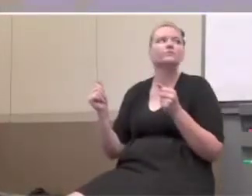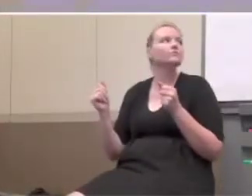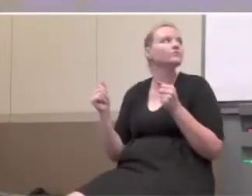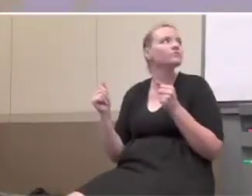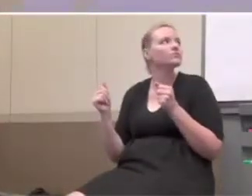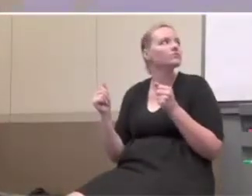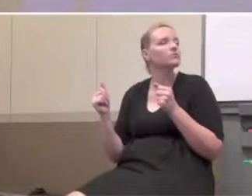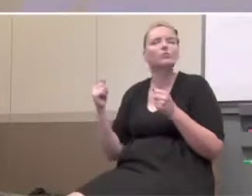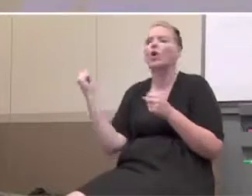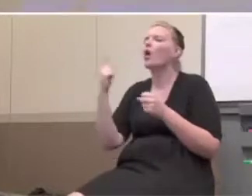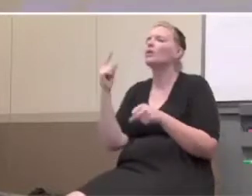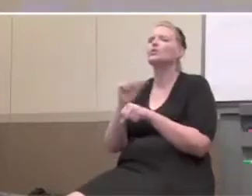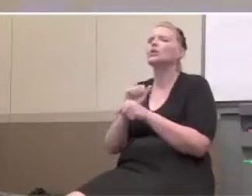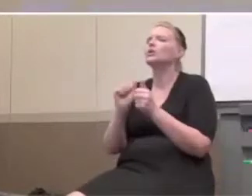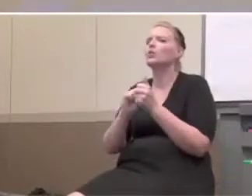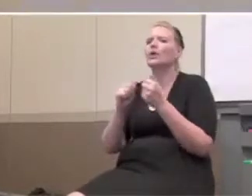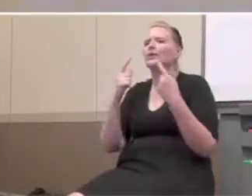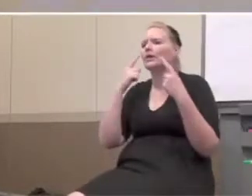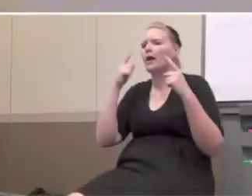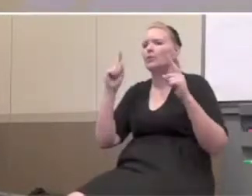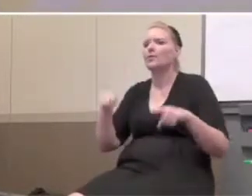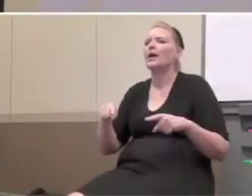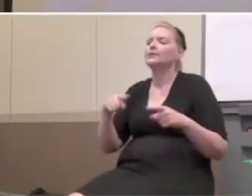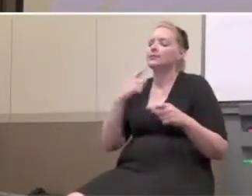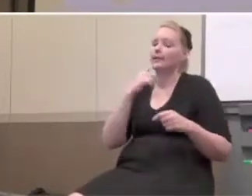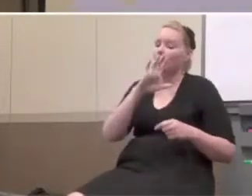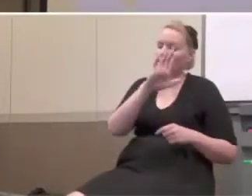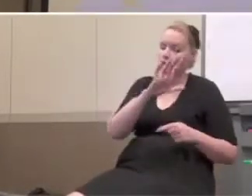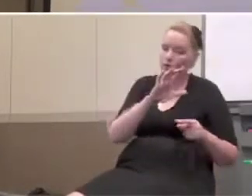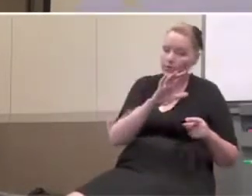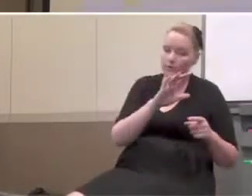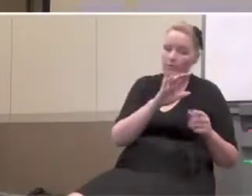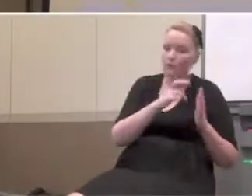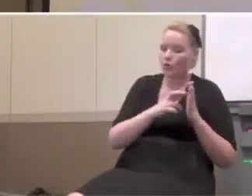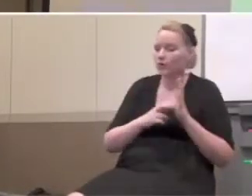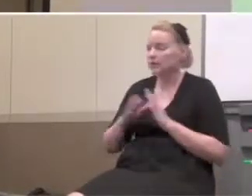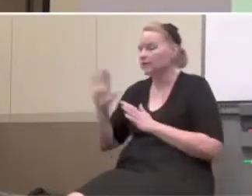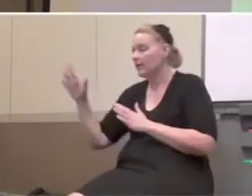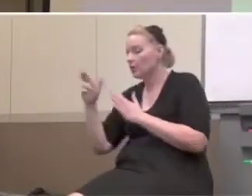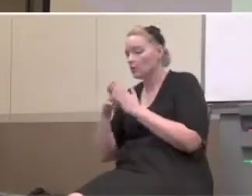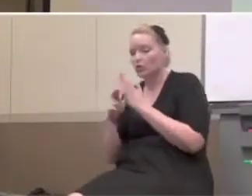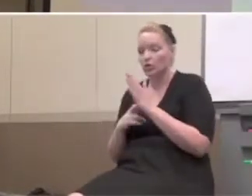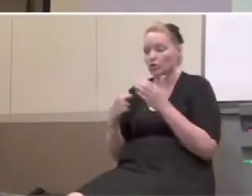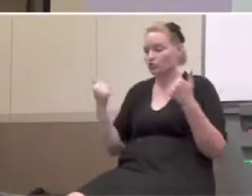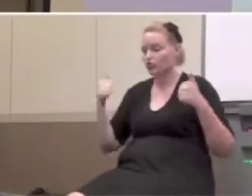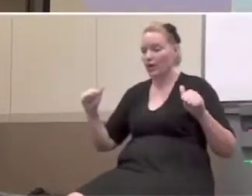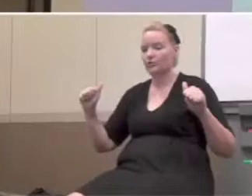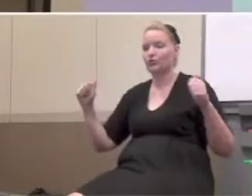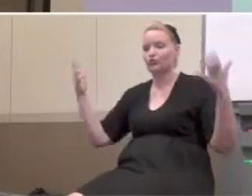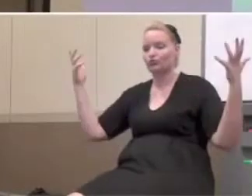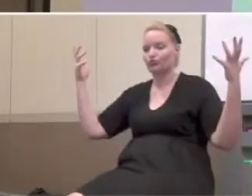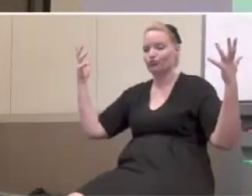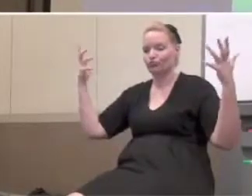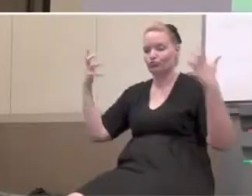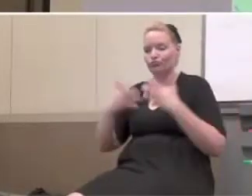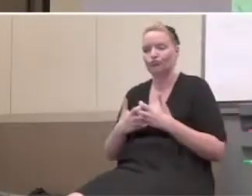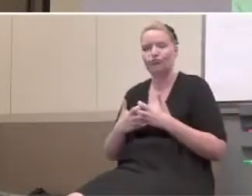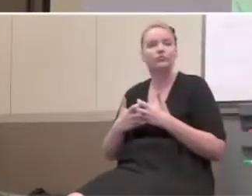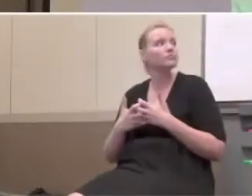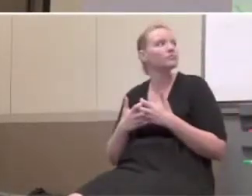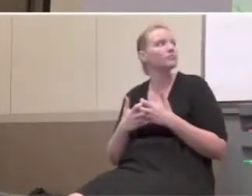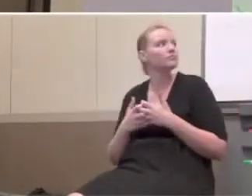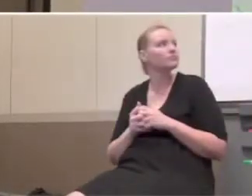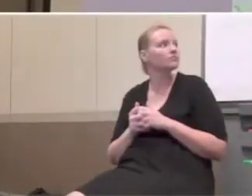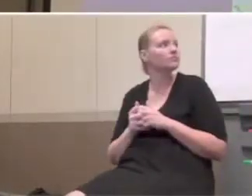to compromise when you can be. State your terms, listen to the student's terms, and seek a compromise. And then, I said this